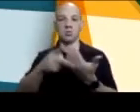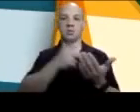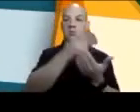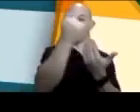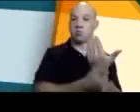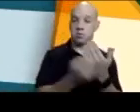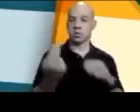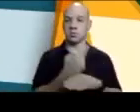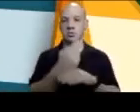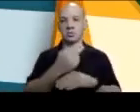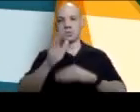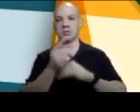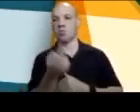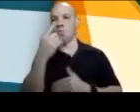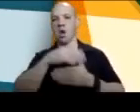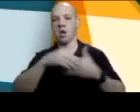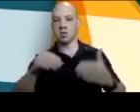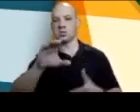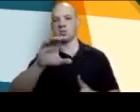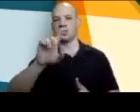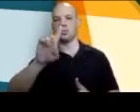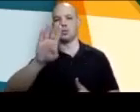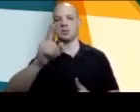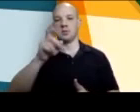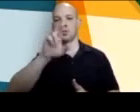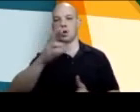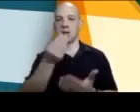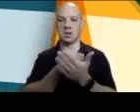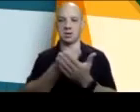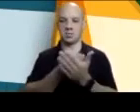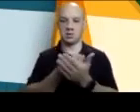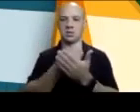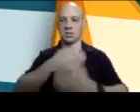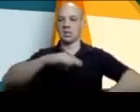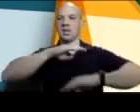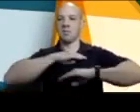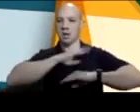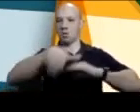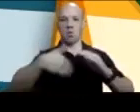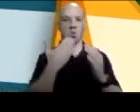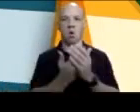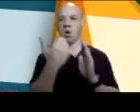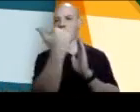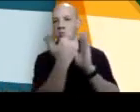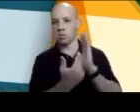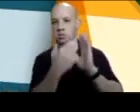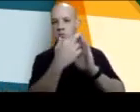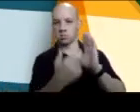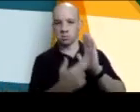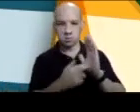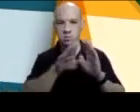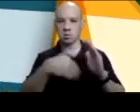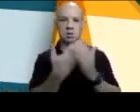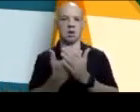$1 of CDBG-DR funding that met the thresholds above and involve installation